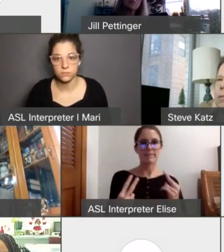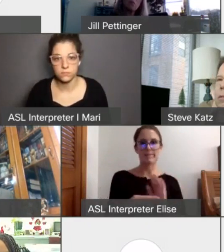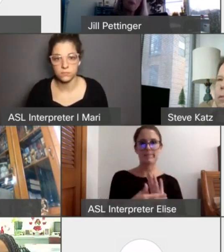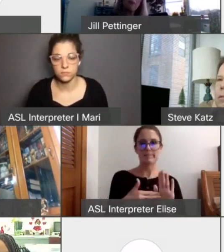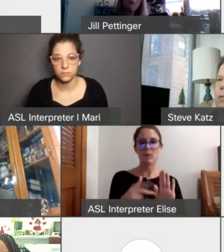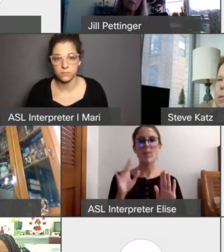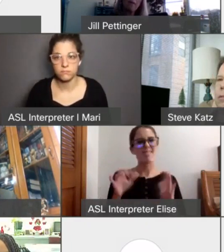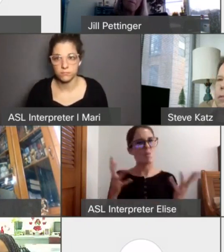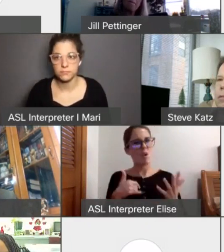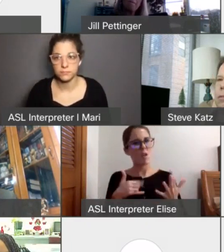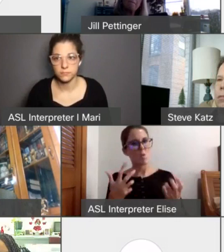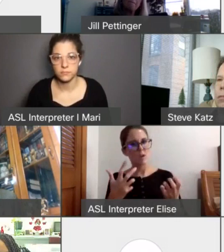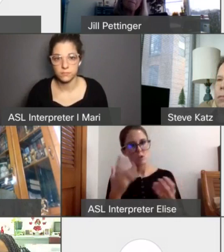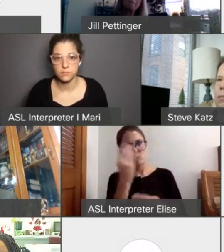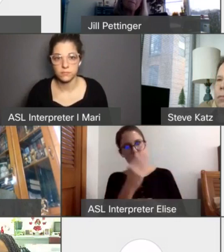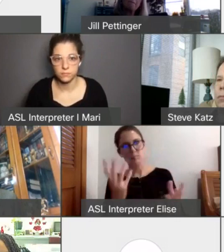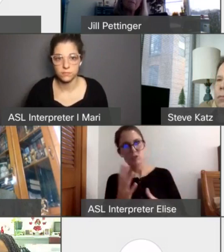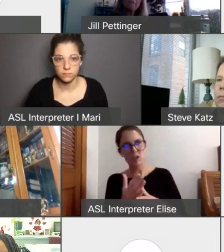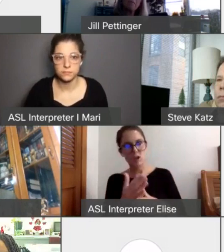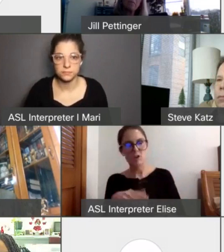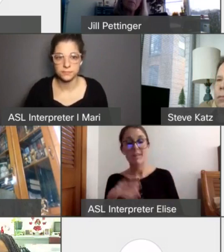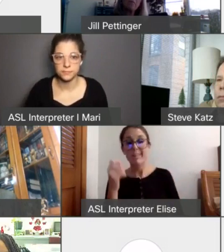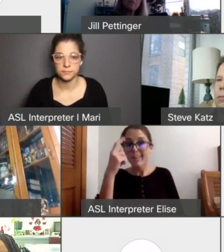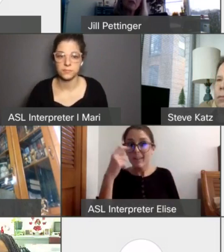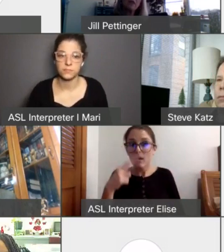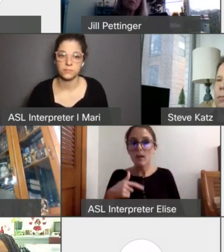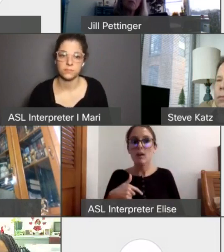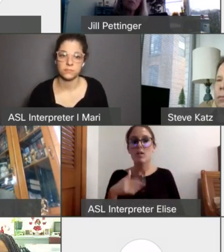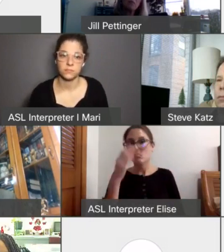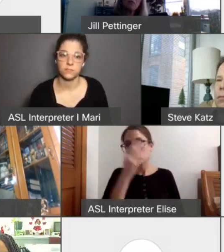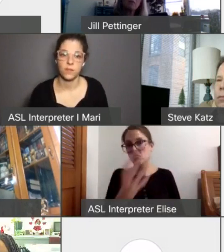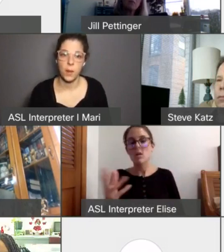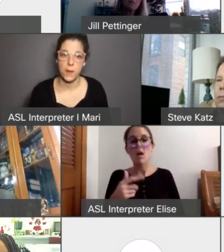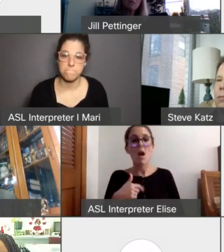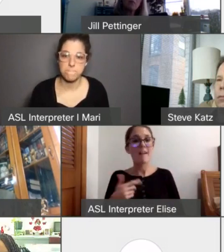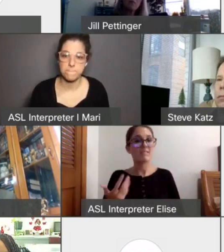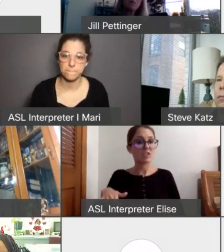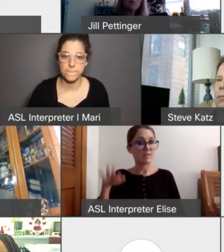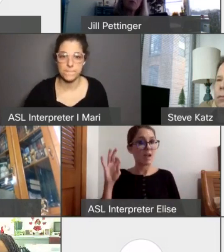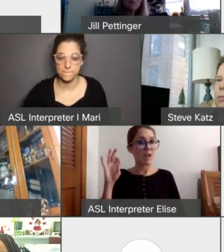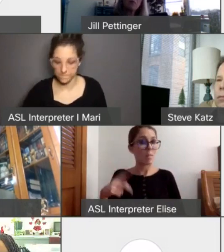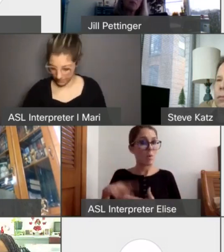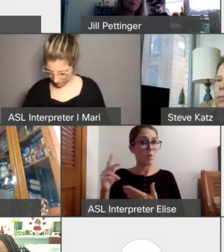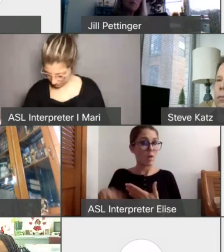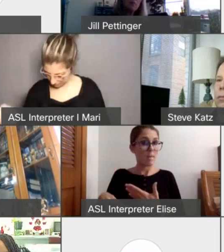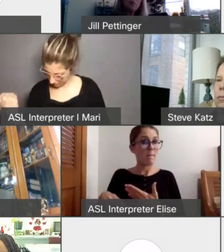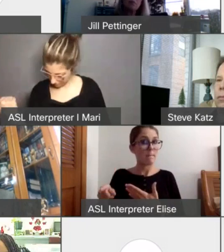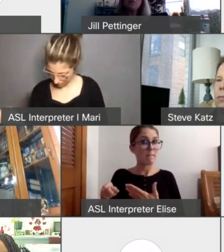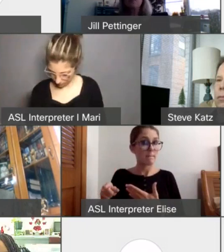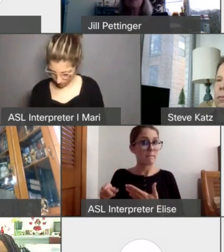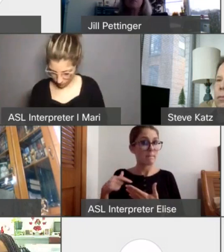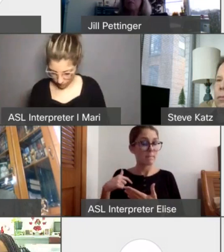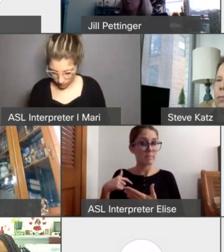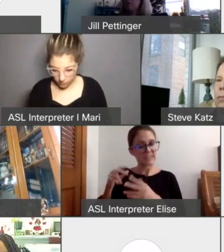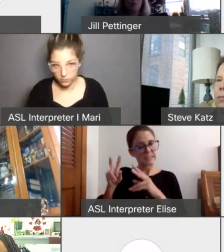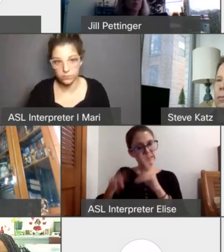I wanted to share. And I will say that I did find such a program as I was looking on the internet,